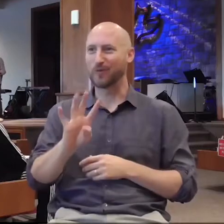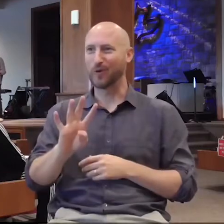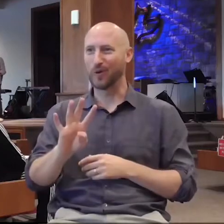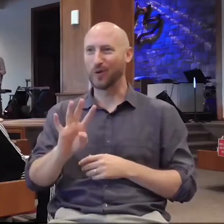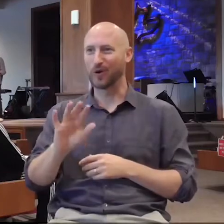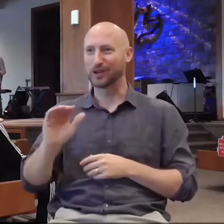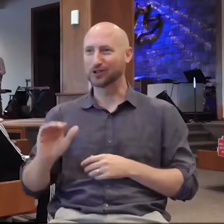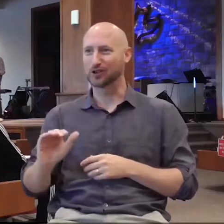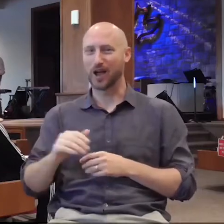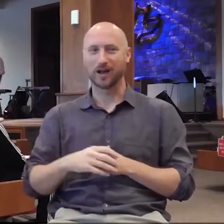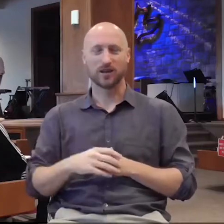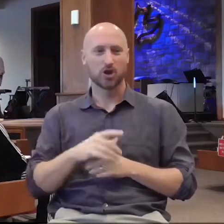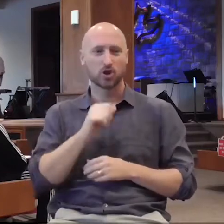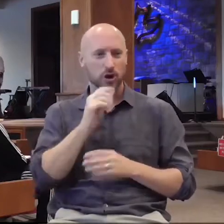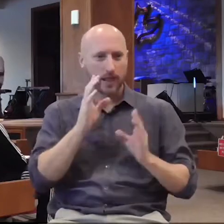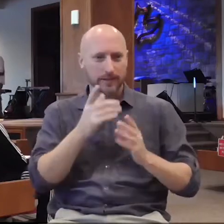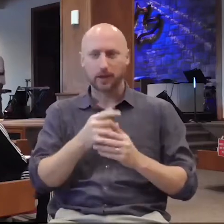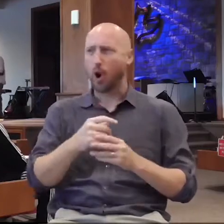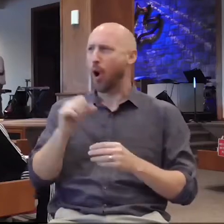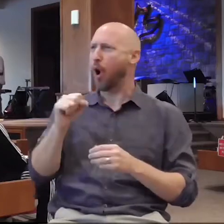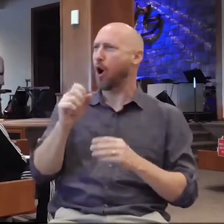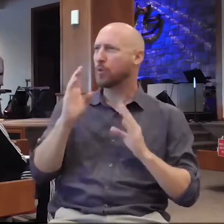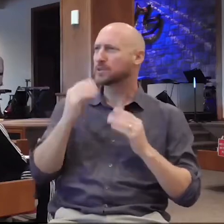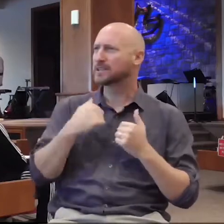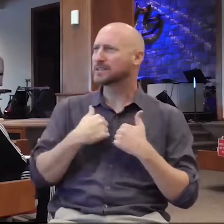You weren't listening. Yeah, I was.